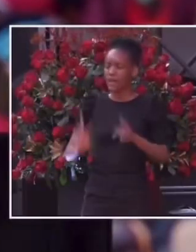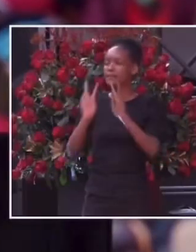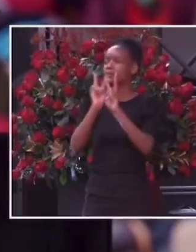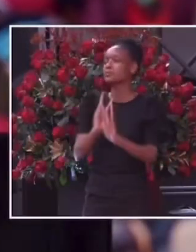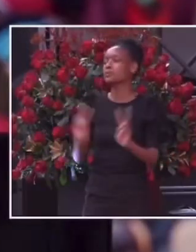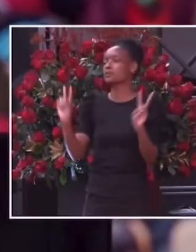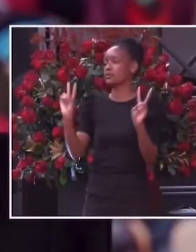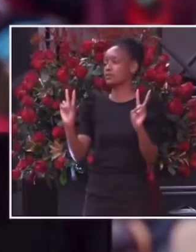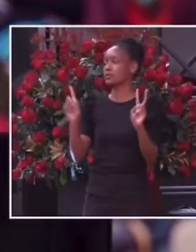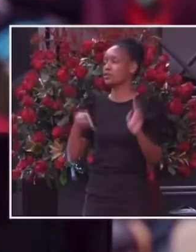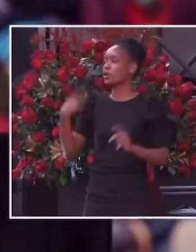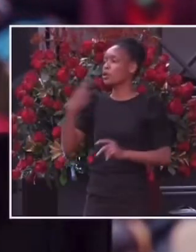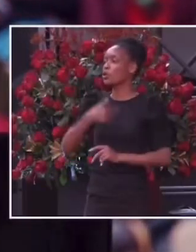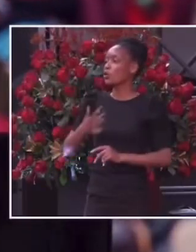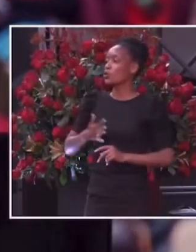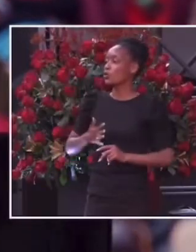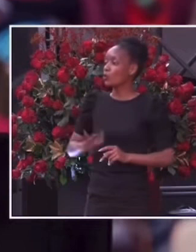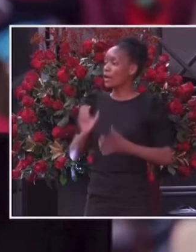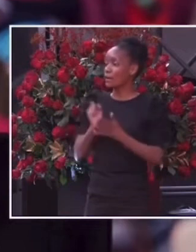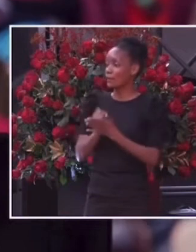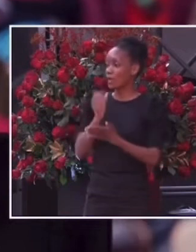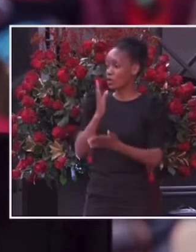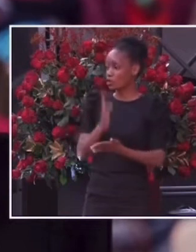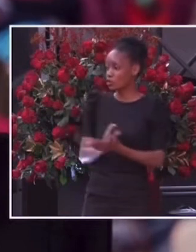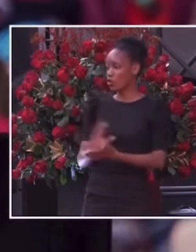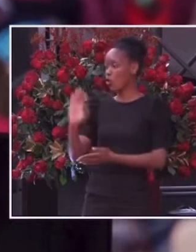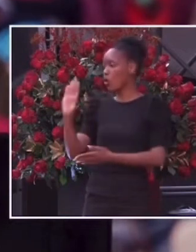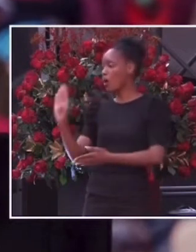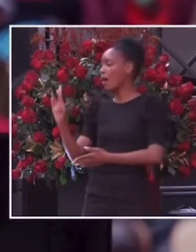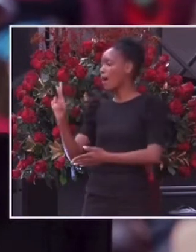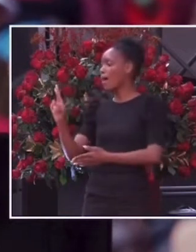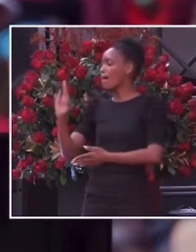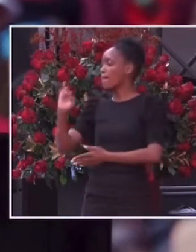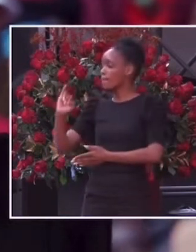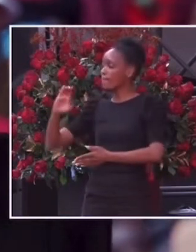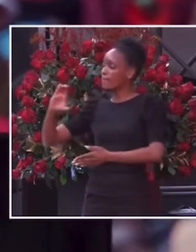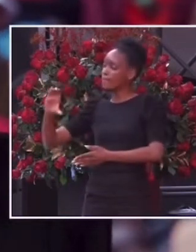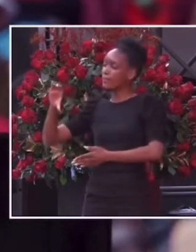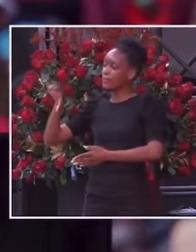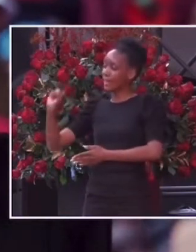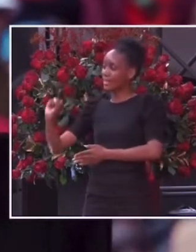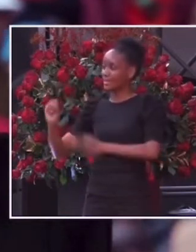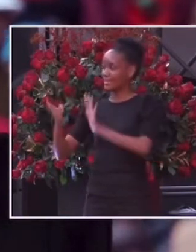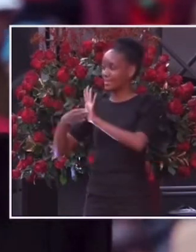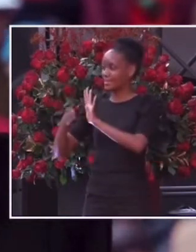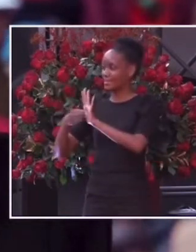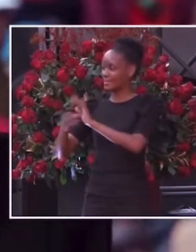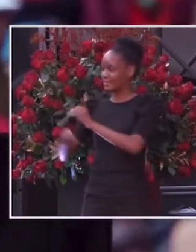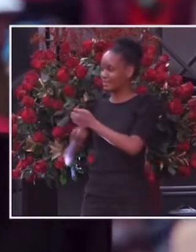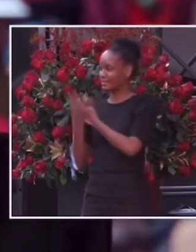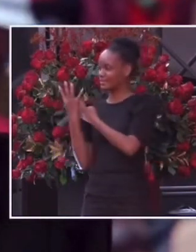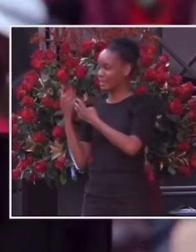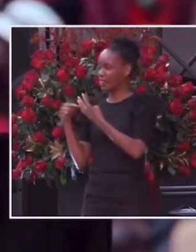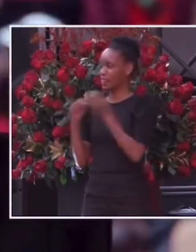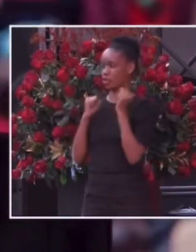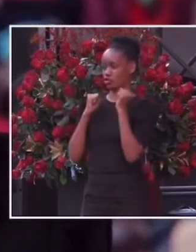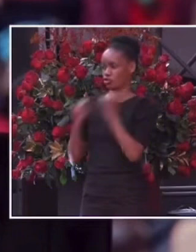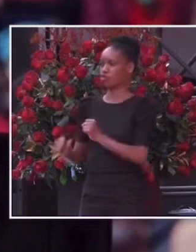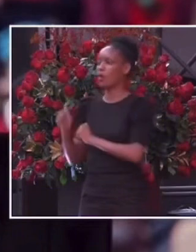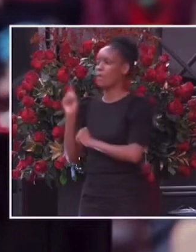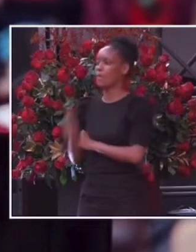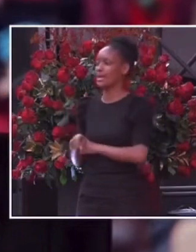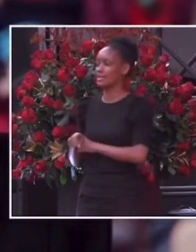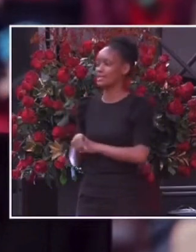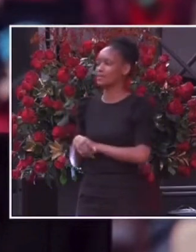sure that BRICS is strengthened and BRICS is an alternative to Europe and America.